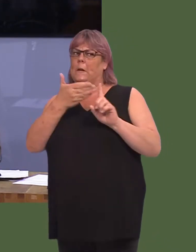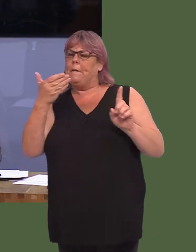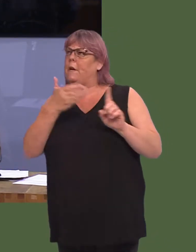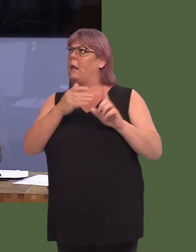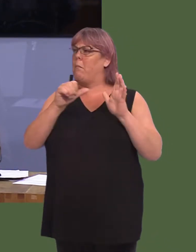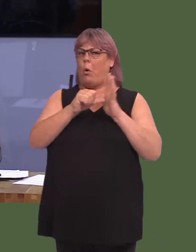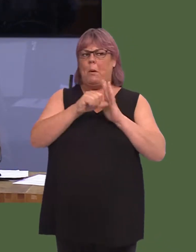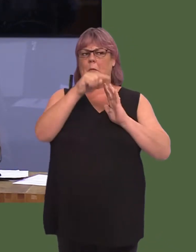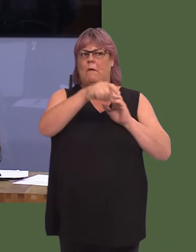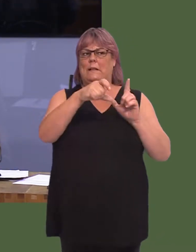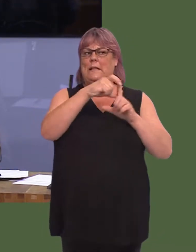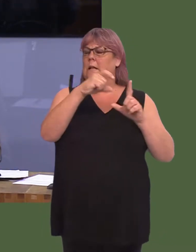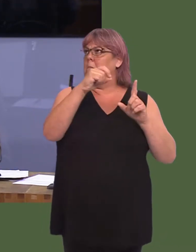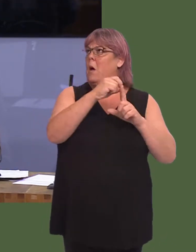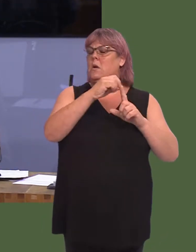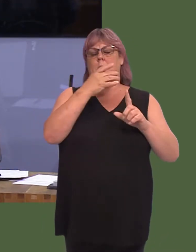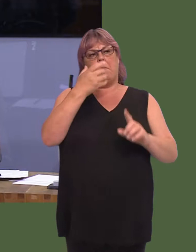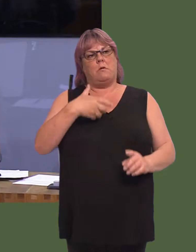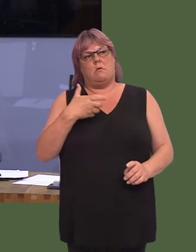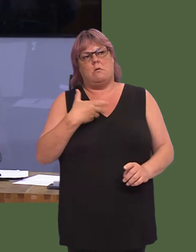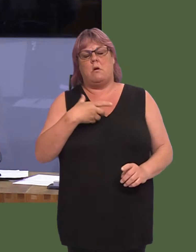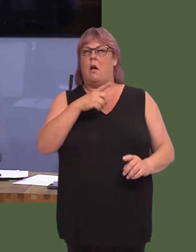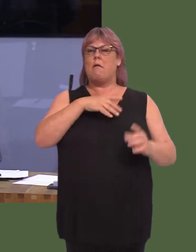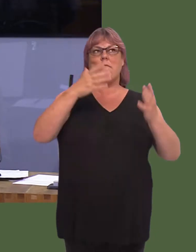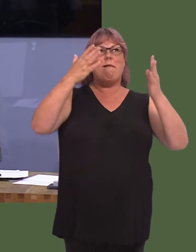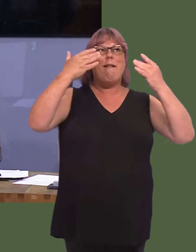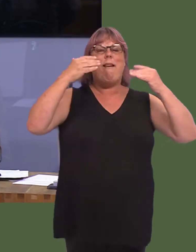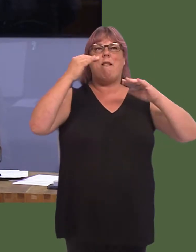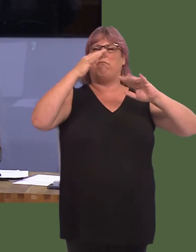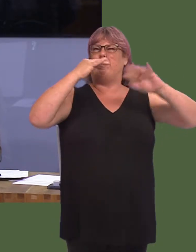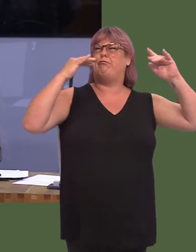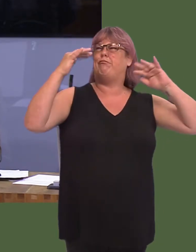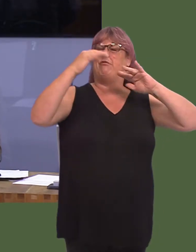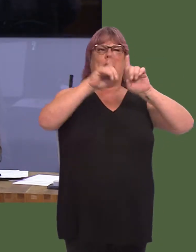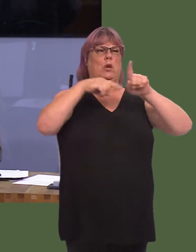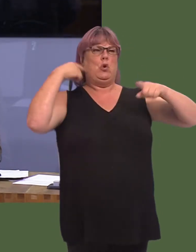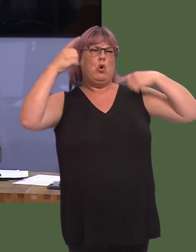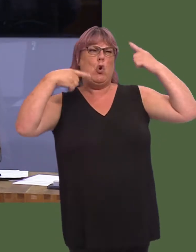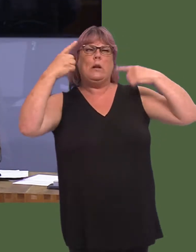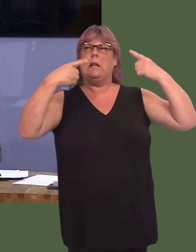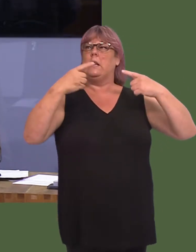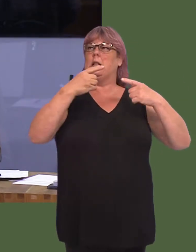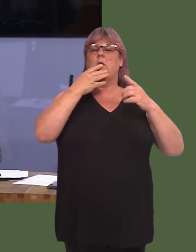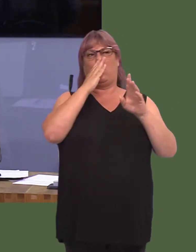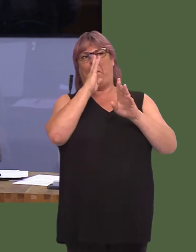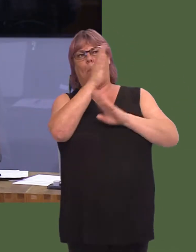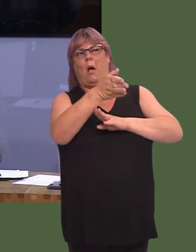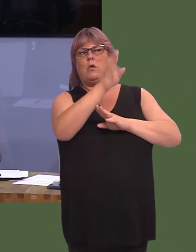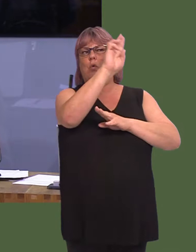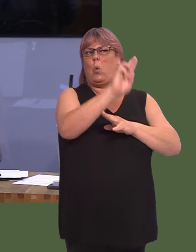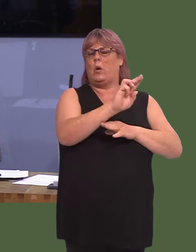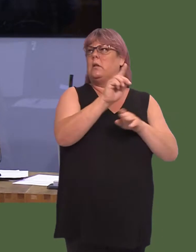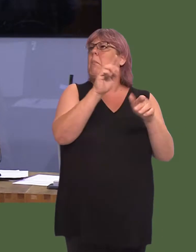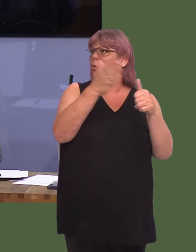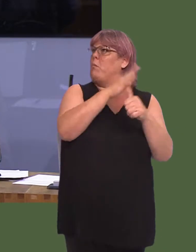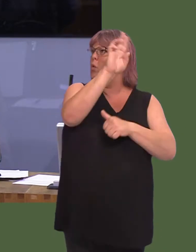issues around congestion in the village of Dinas Powys, the blight it puts on people's lives there, especially with air pollution and noise in particular, where that road passes